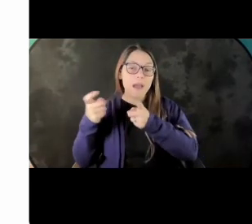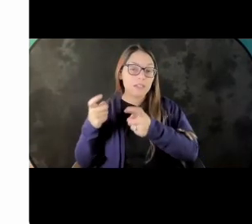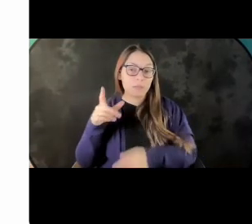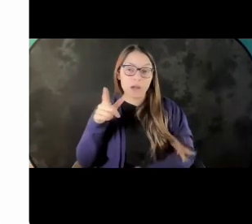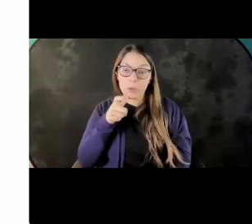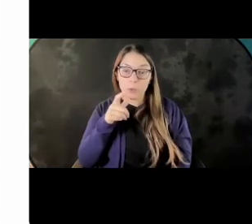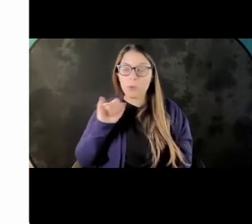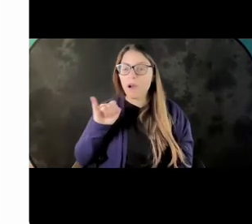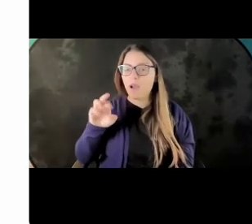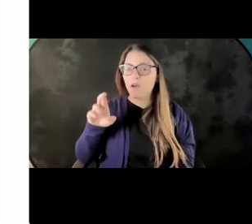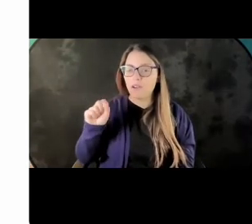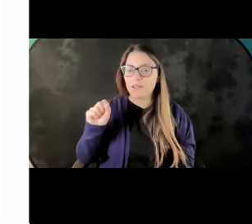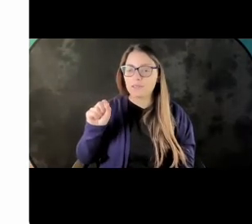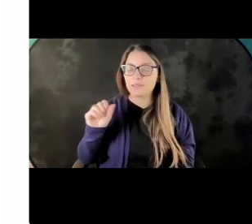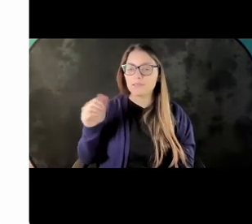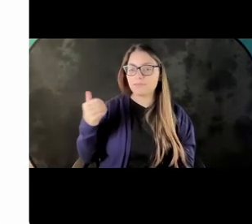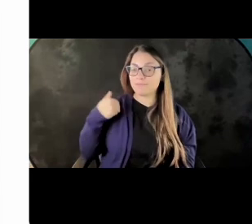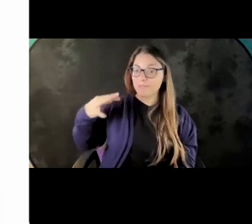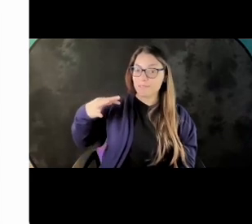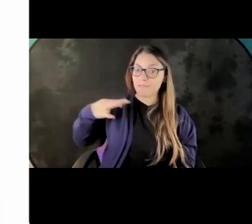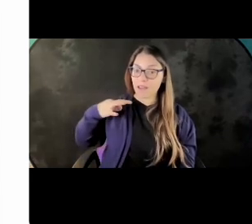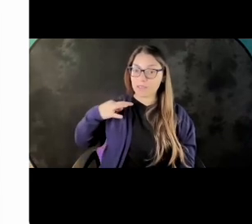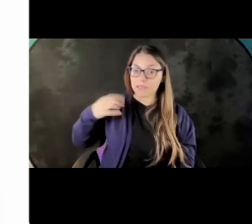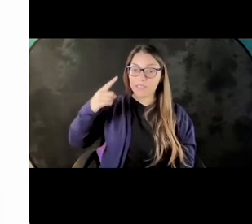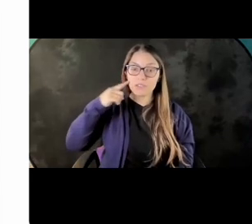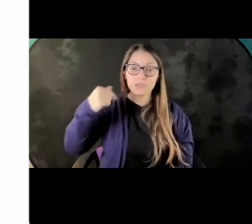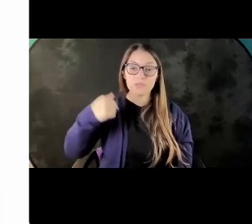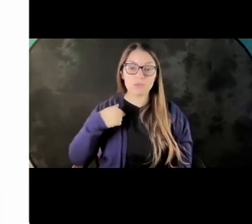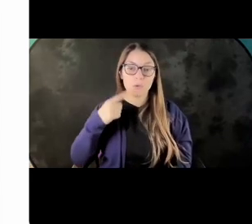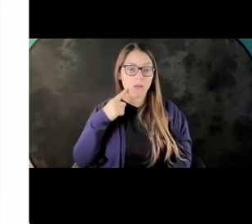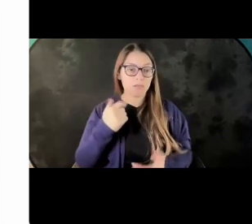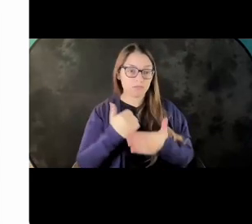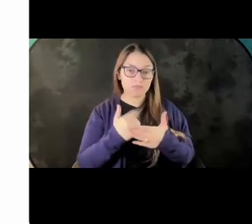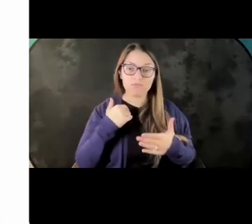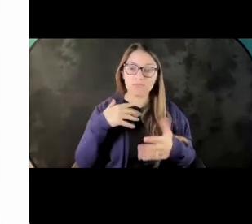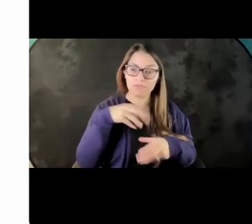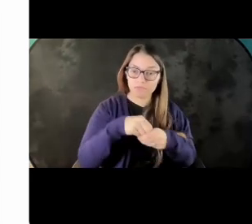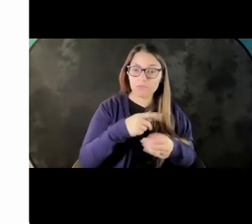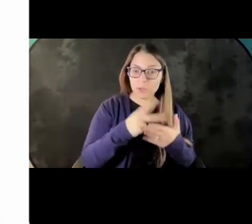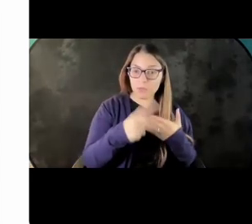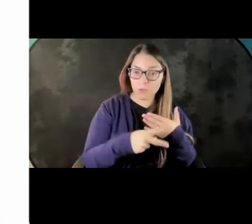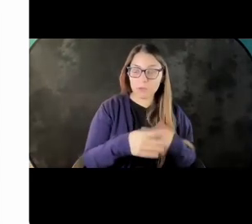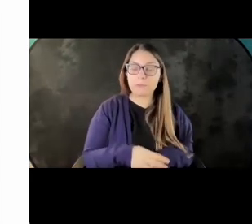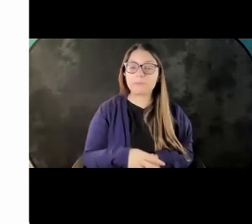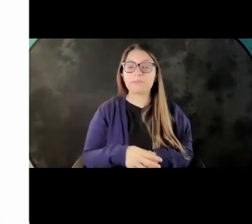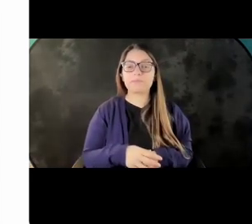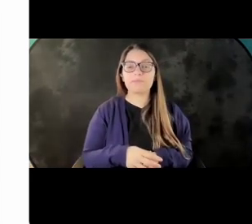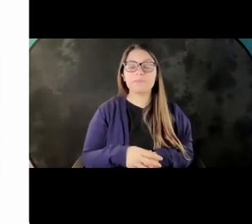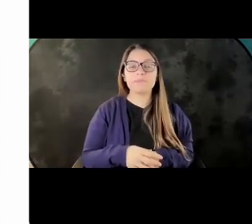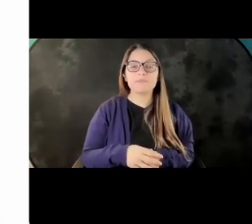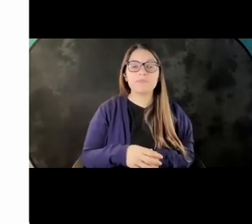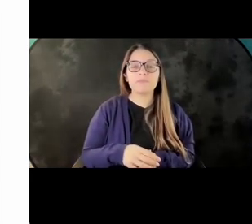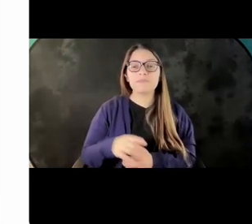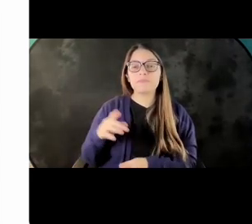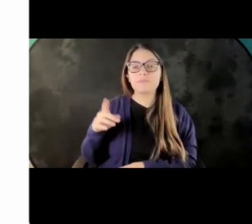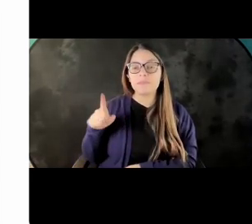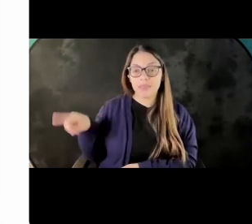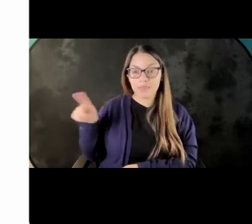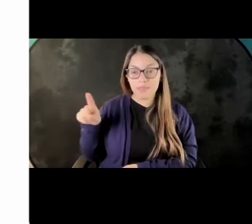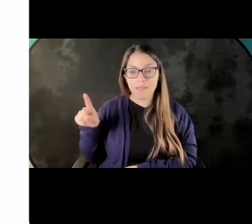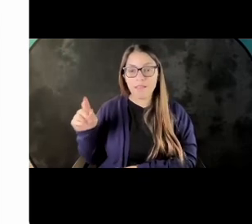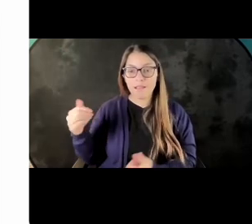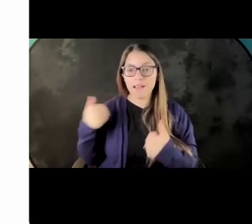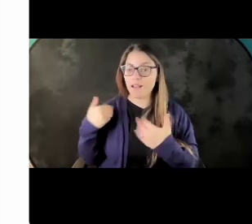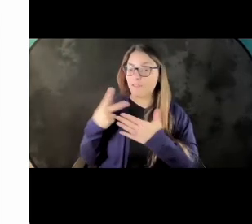and there's volunteers who staff the programs, and they actually are taught. They go through